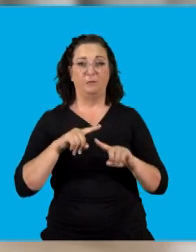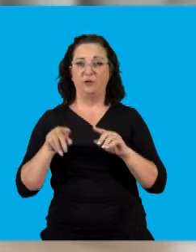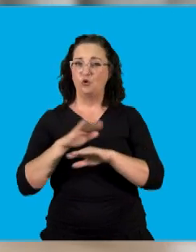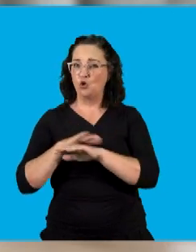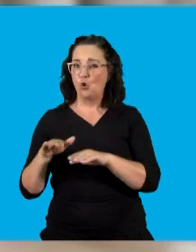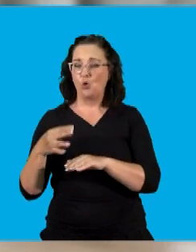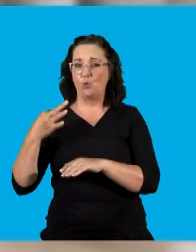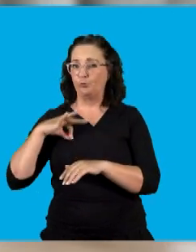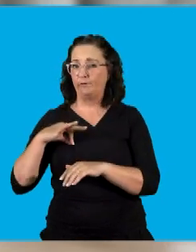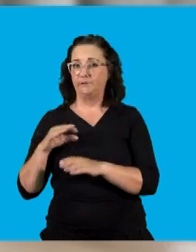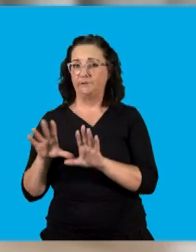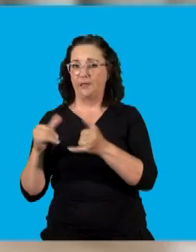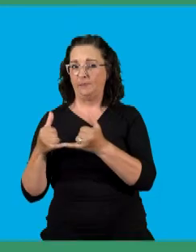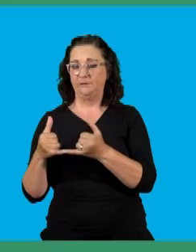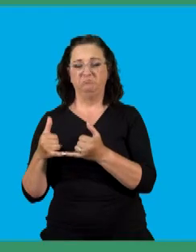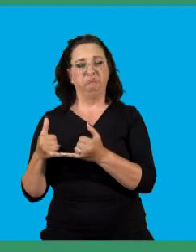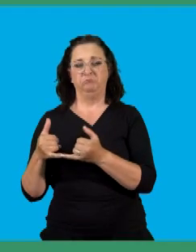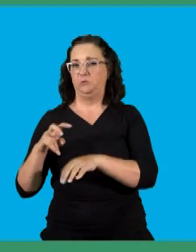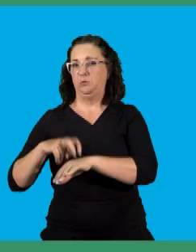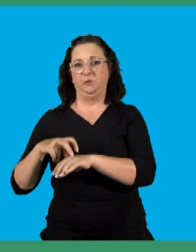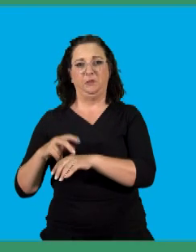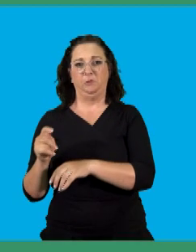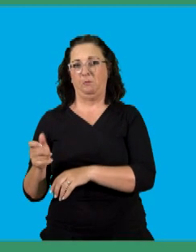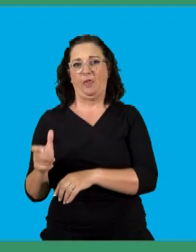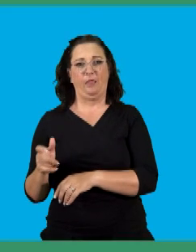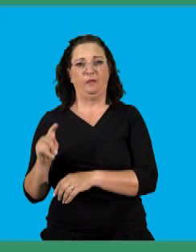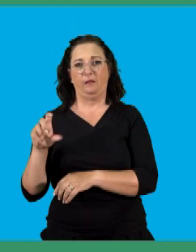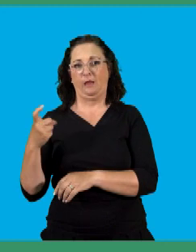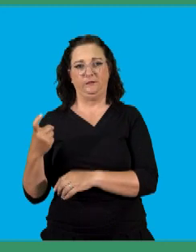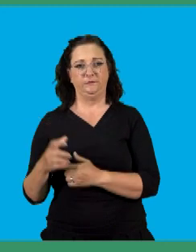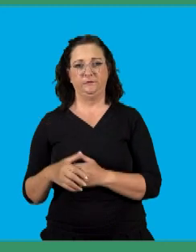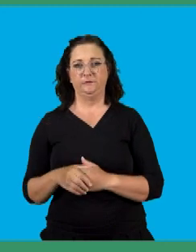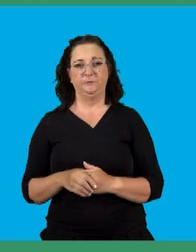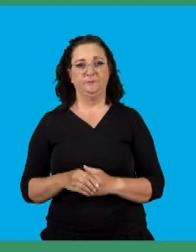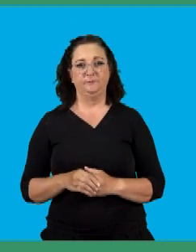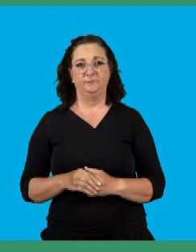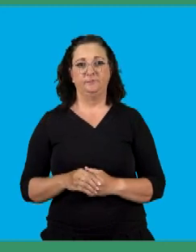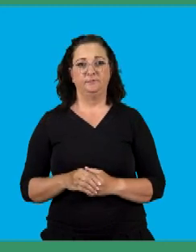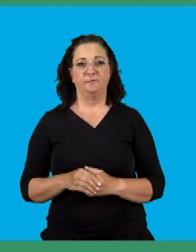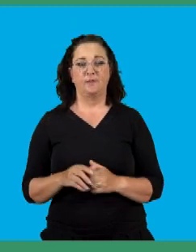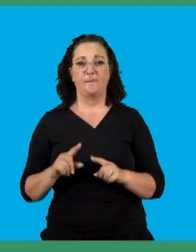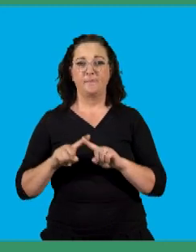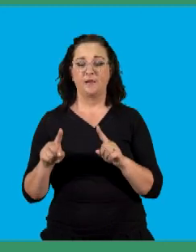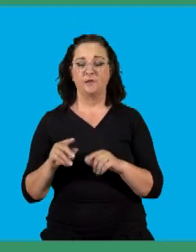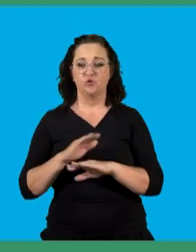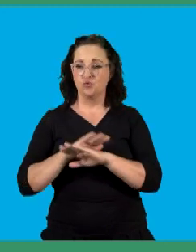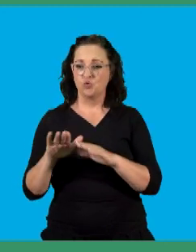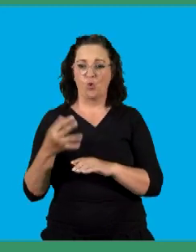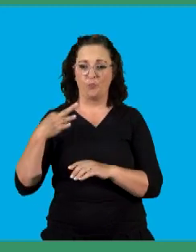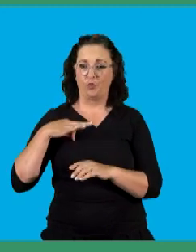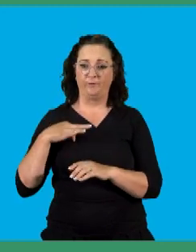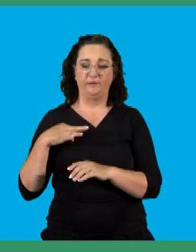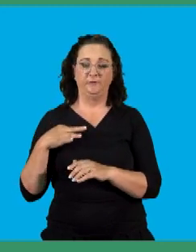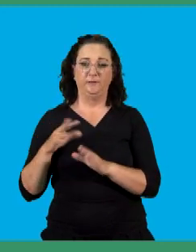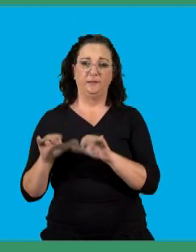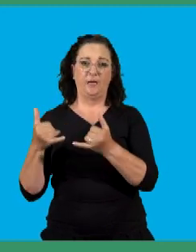non-profit companies, they are not required to pay taxes on net income. So with non-profit companies,